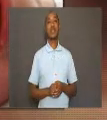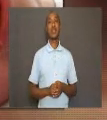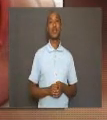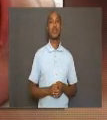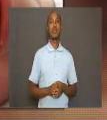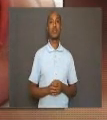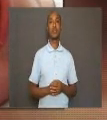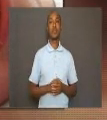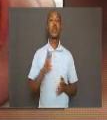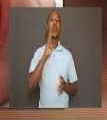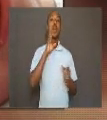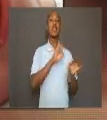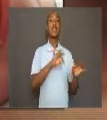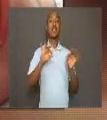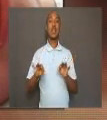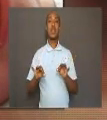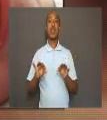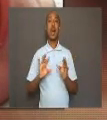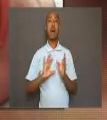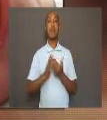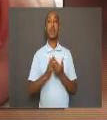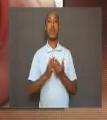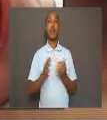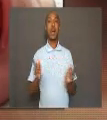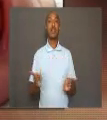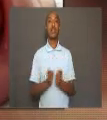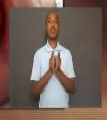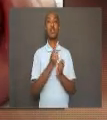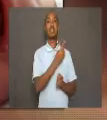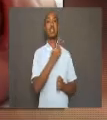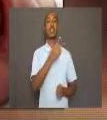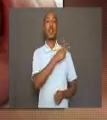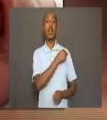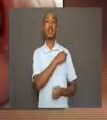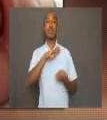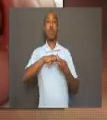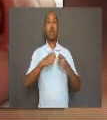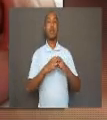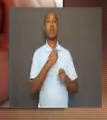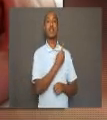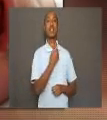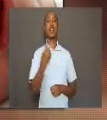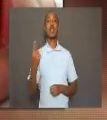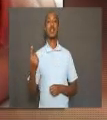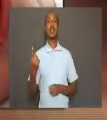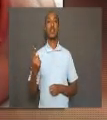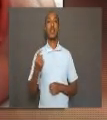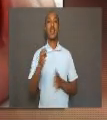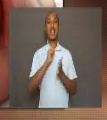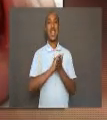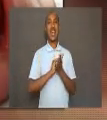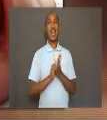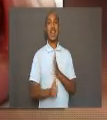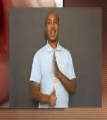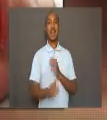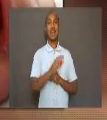Dehydration is often associated with certain health problems, such as diarrhea